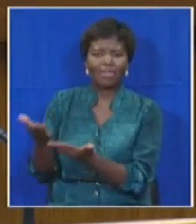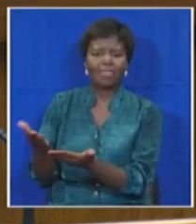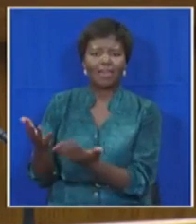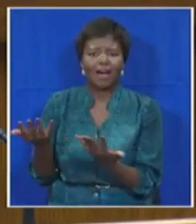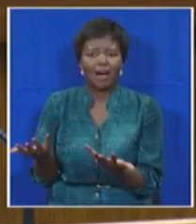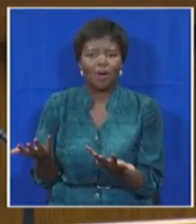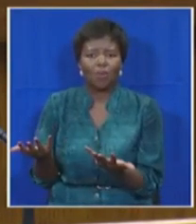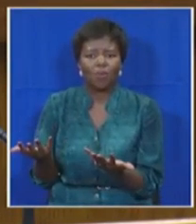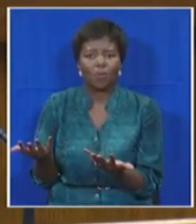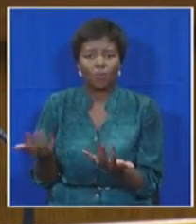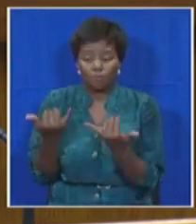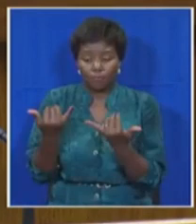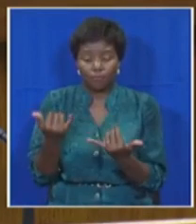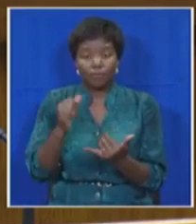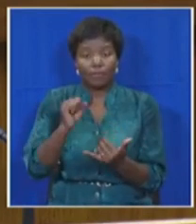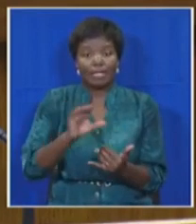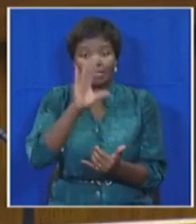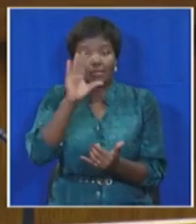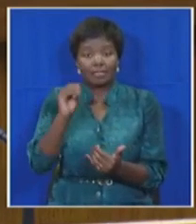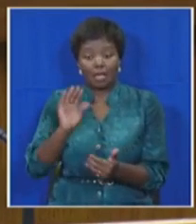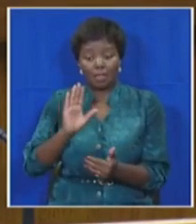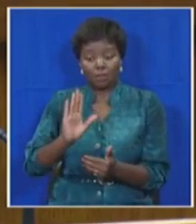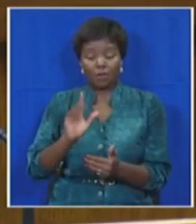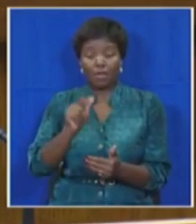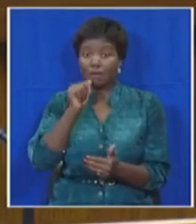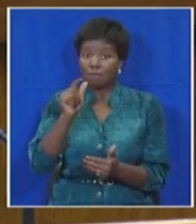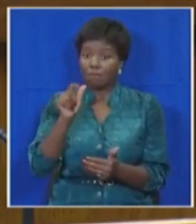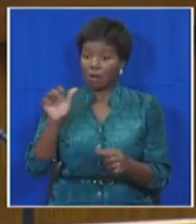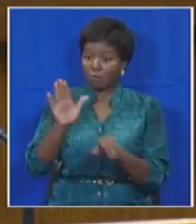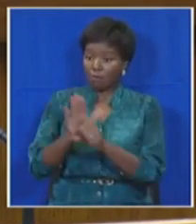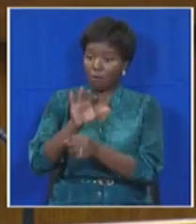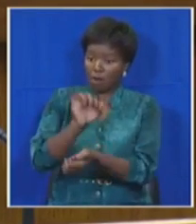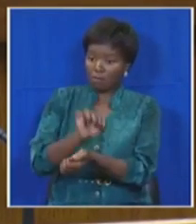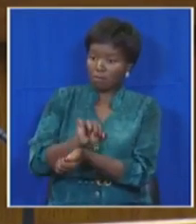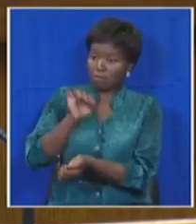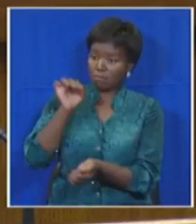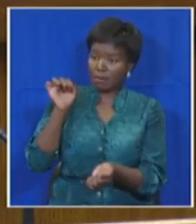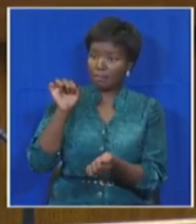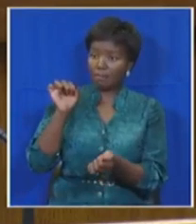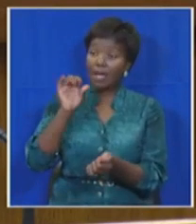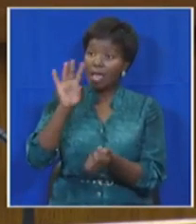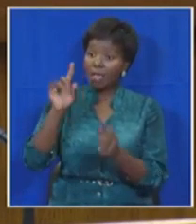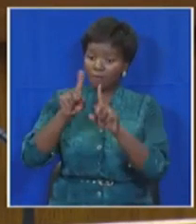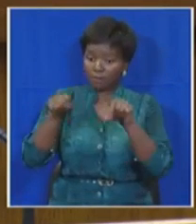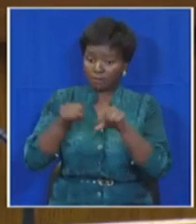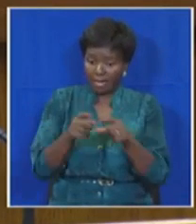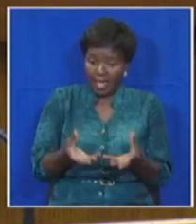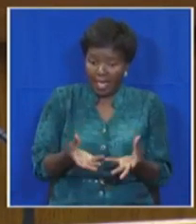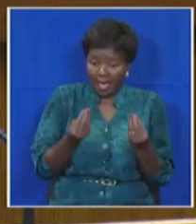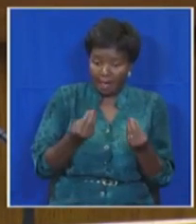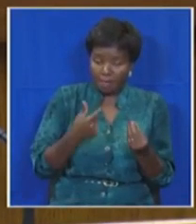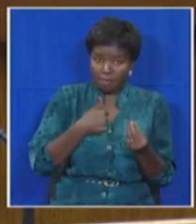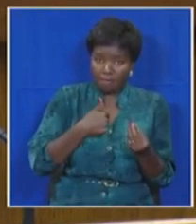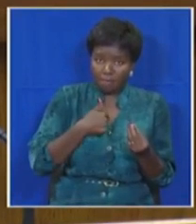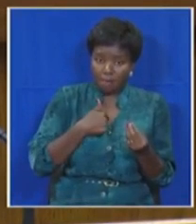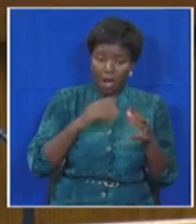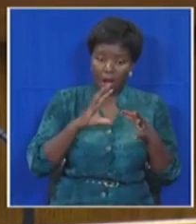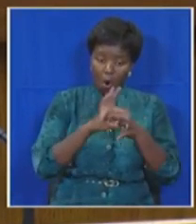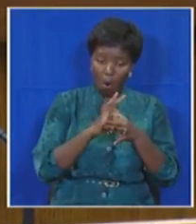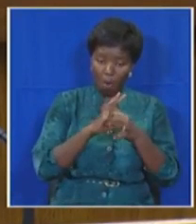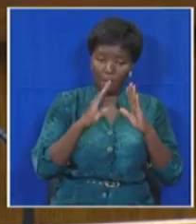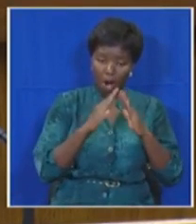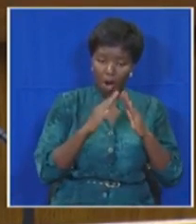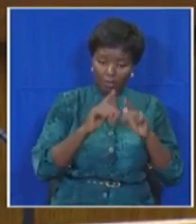The South African knows not the emancipation a title deed brings, never owning the land they live on.